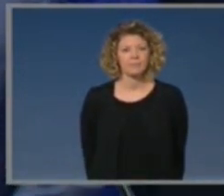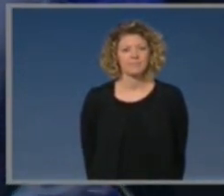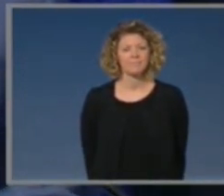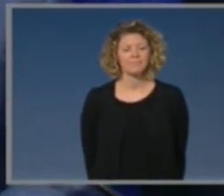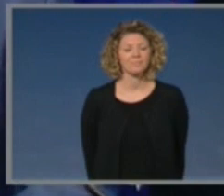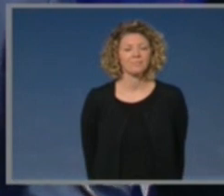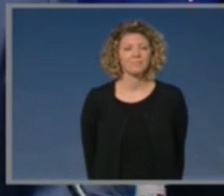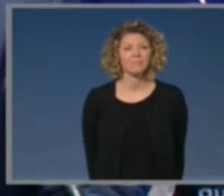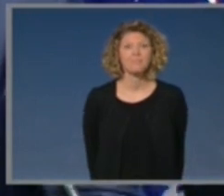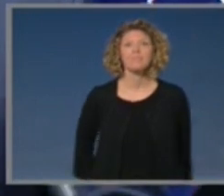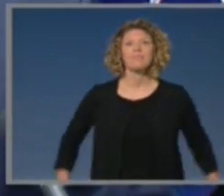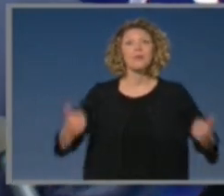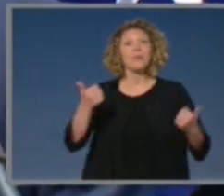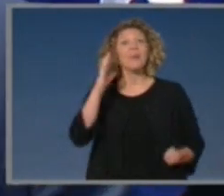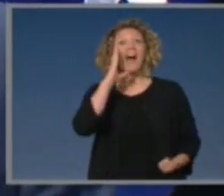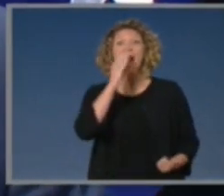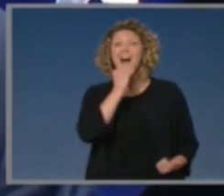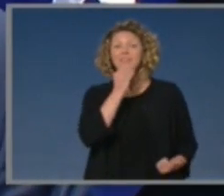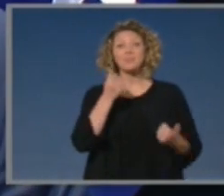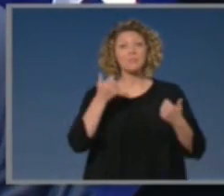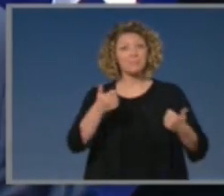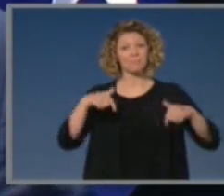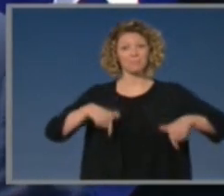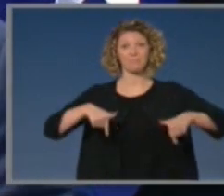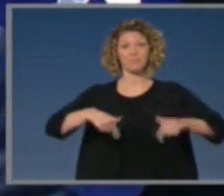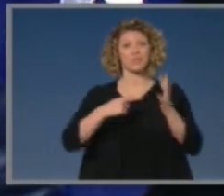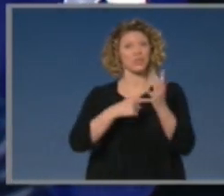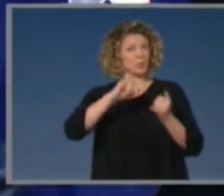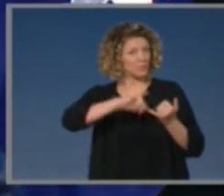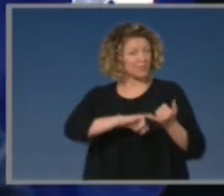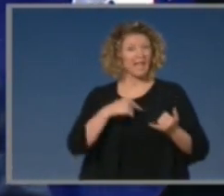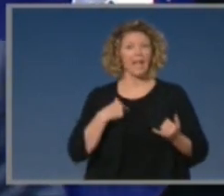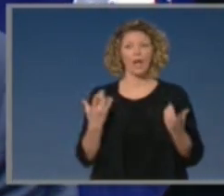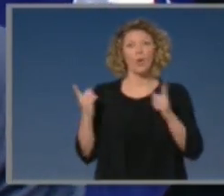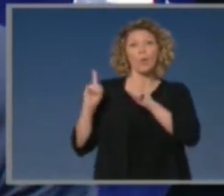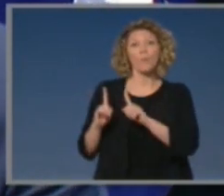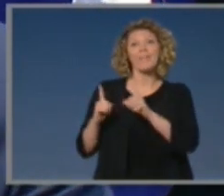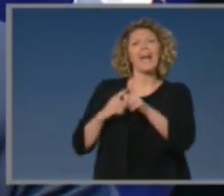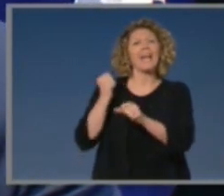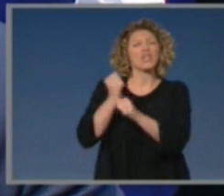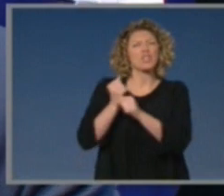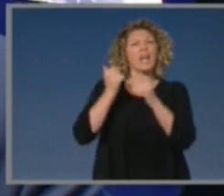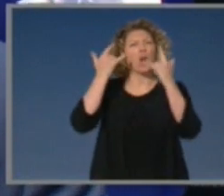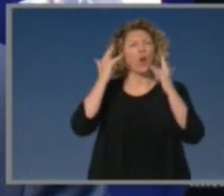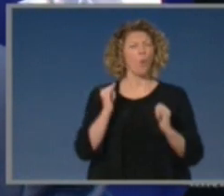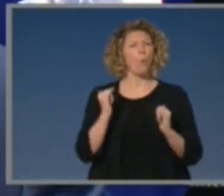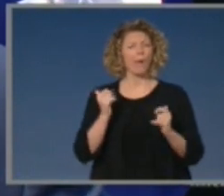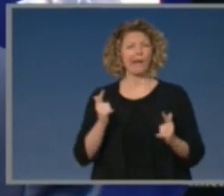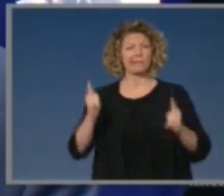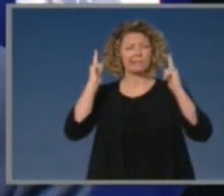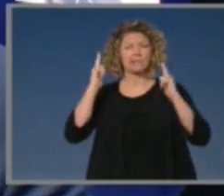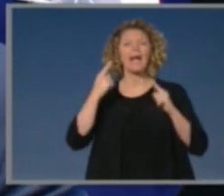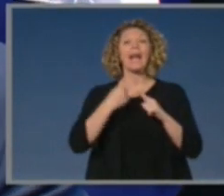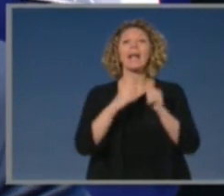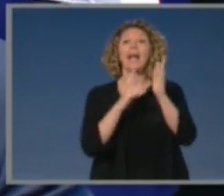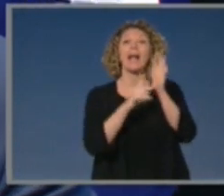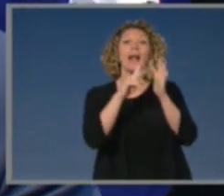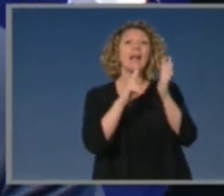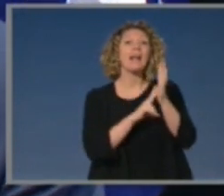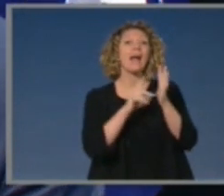Good afternoon, everyone. I'm joined today by the Attorney-General, the Minister for Industrial Relations, and Nev Power, who's the Chair of